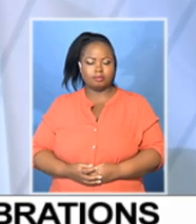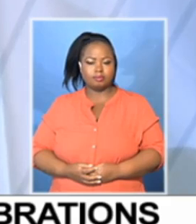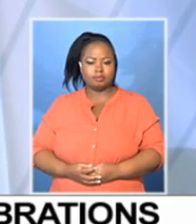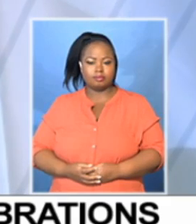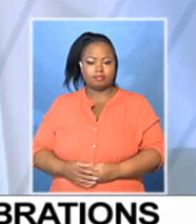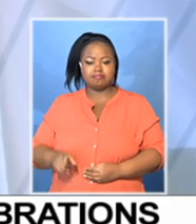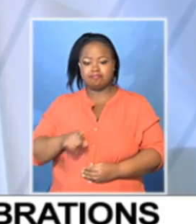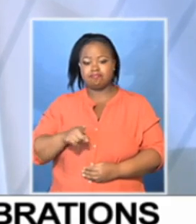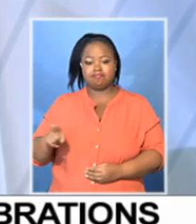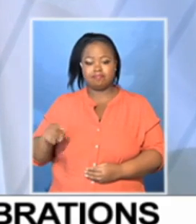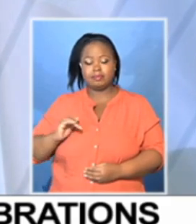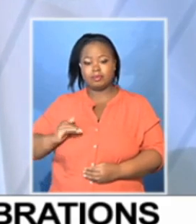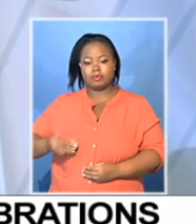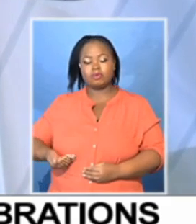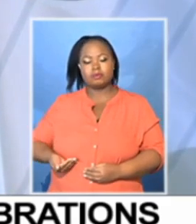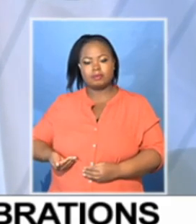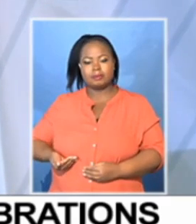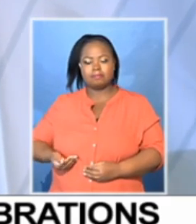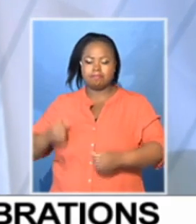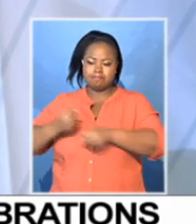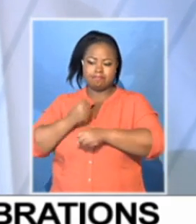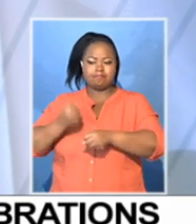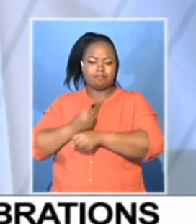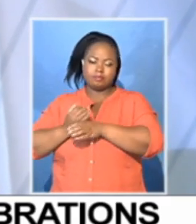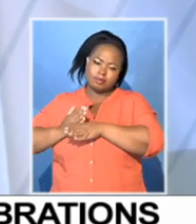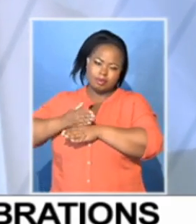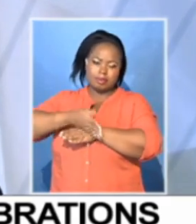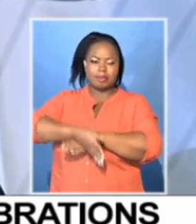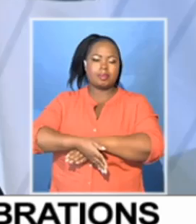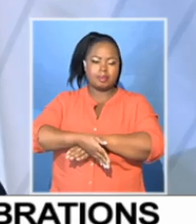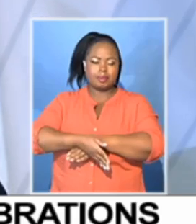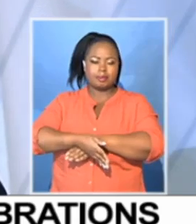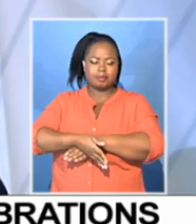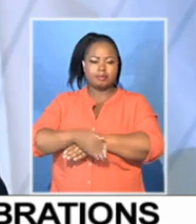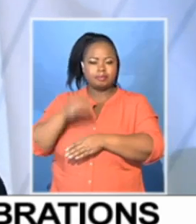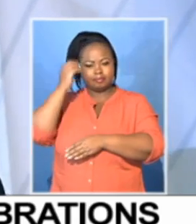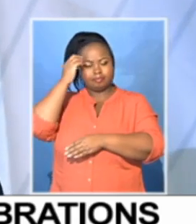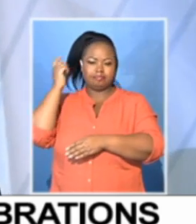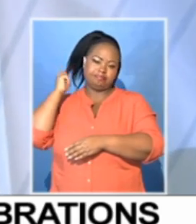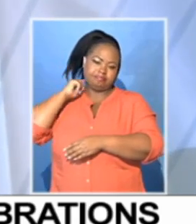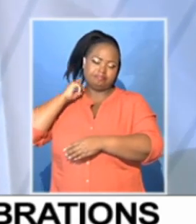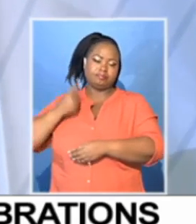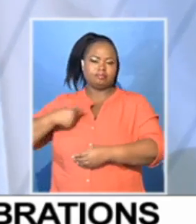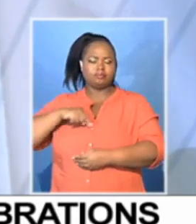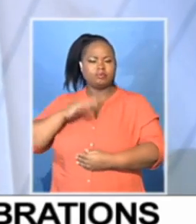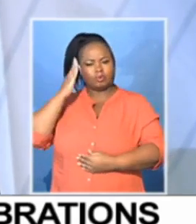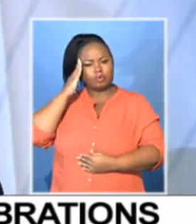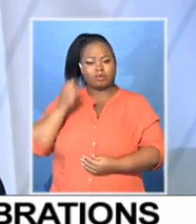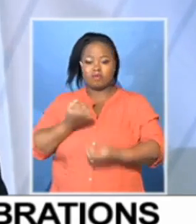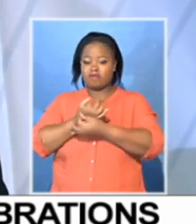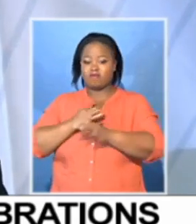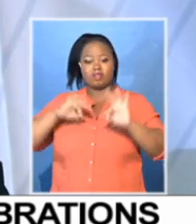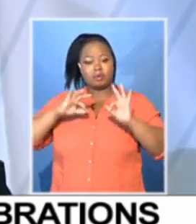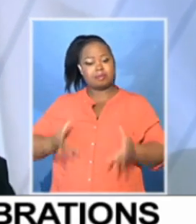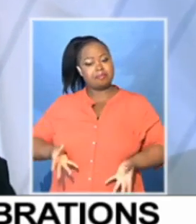sacrifices remind us that our freedom did not come about